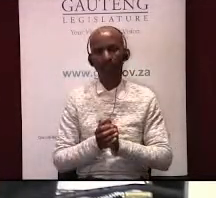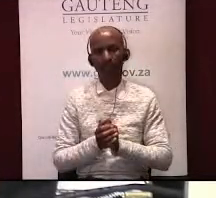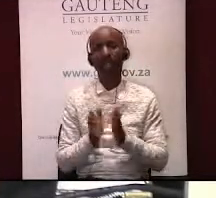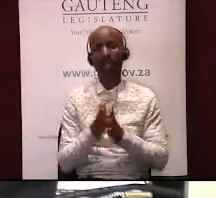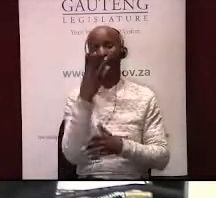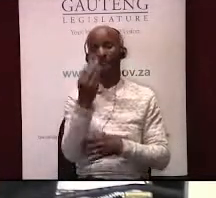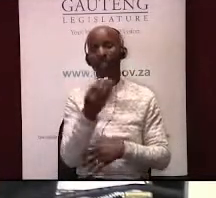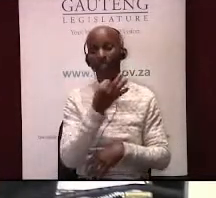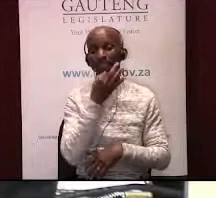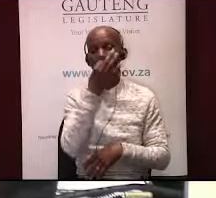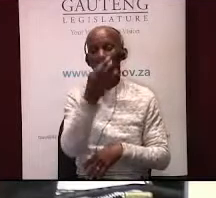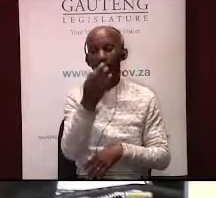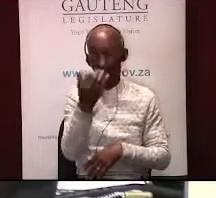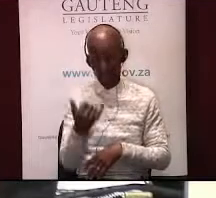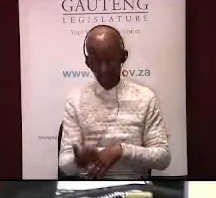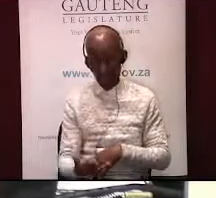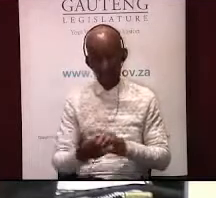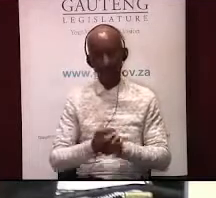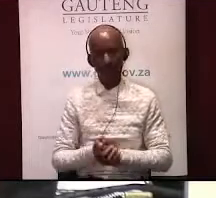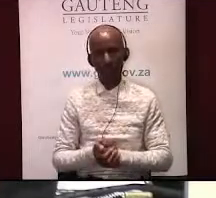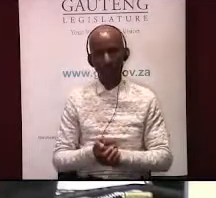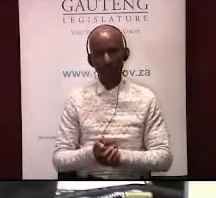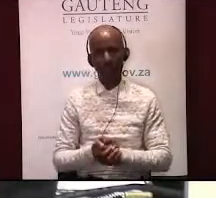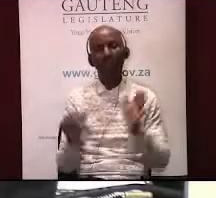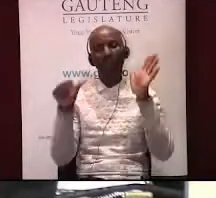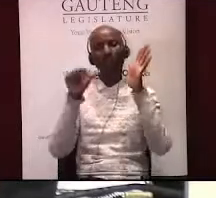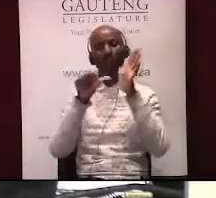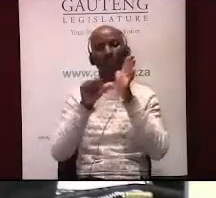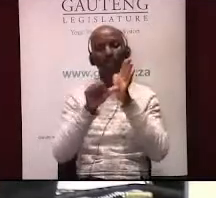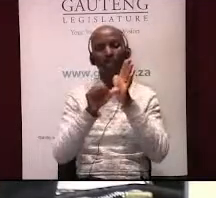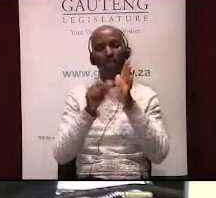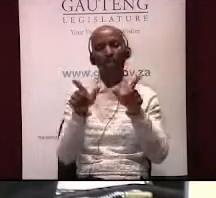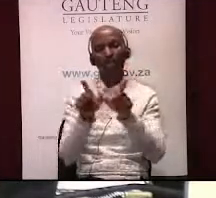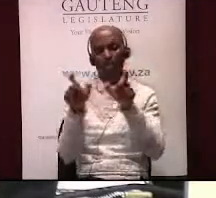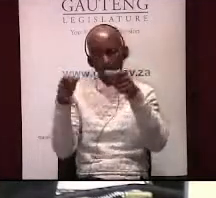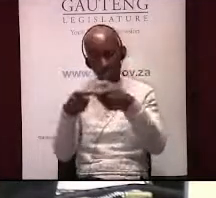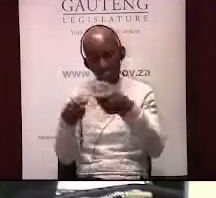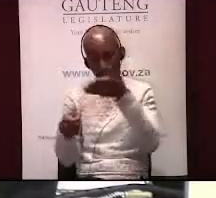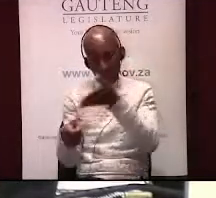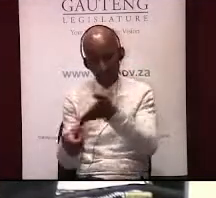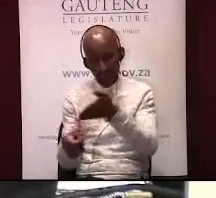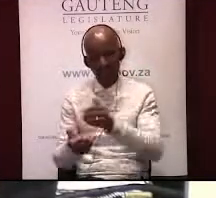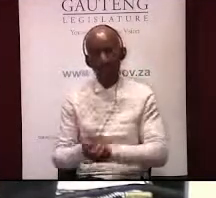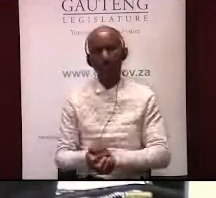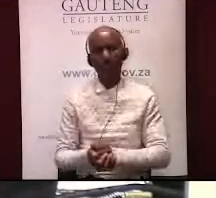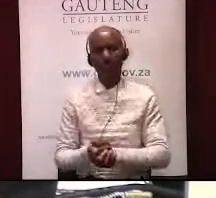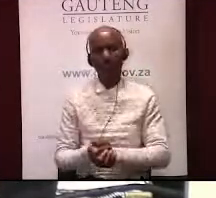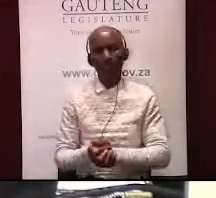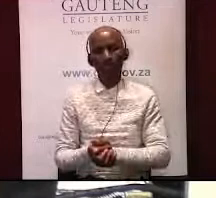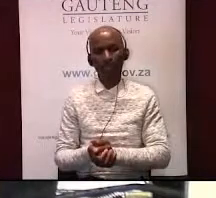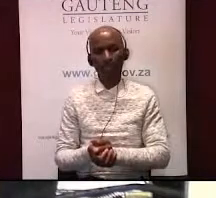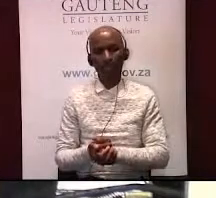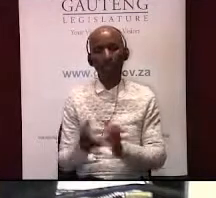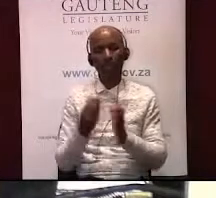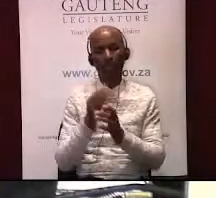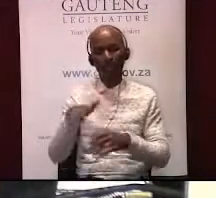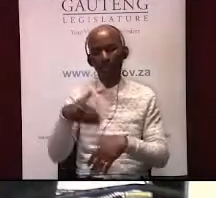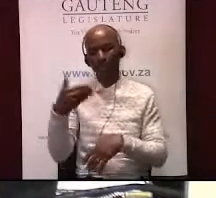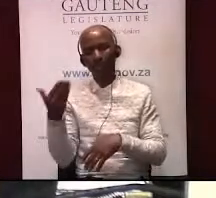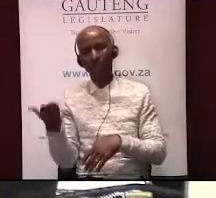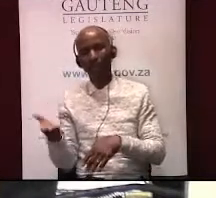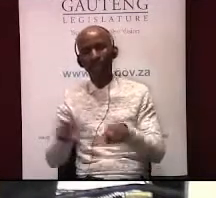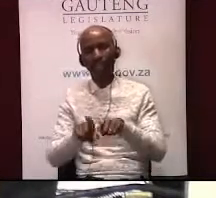And having said that, the key functions of the committee are, amongst others, you